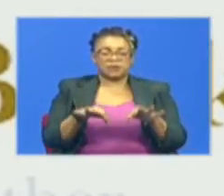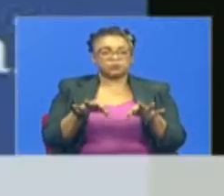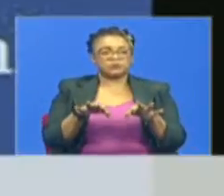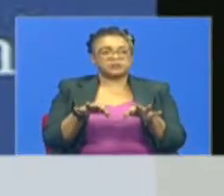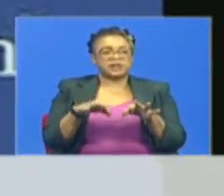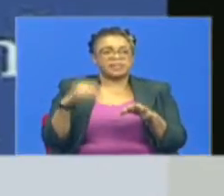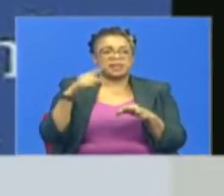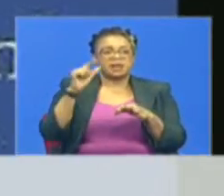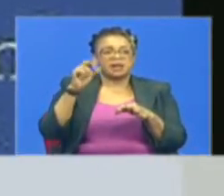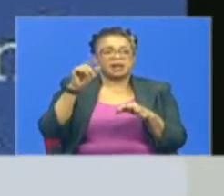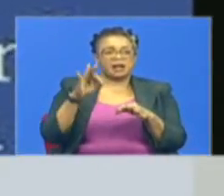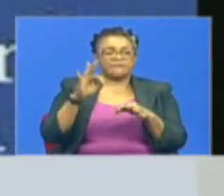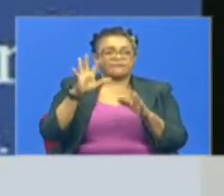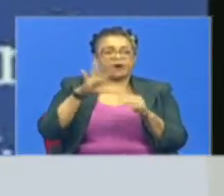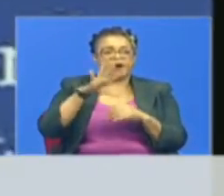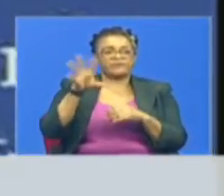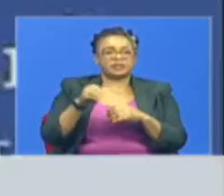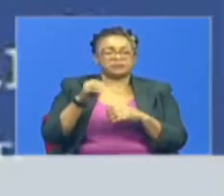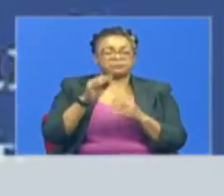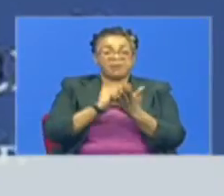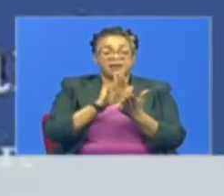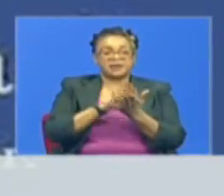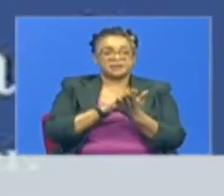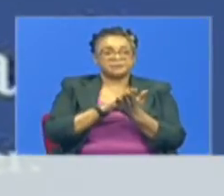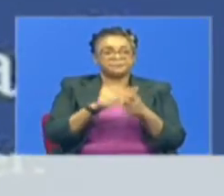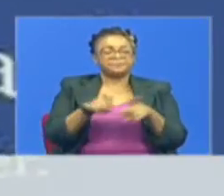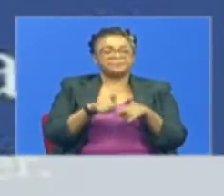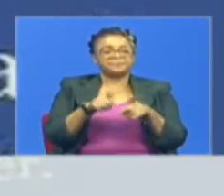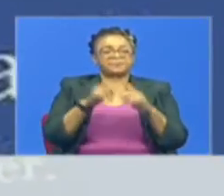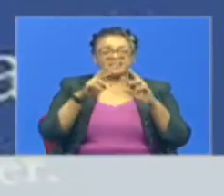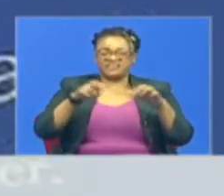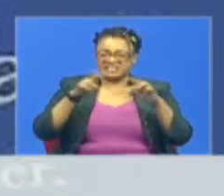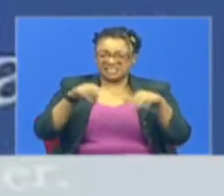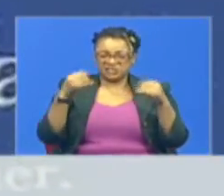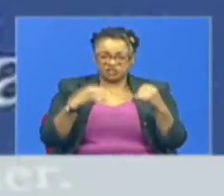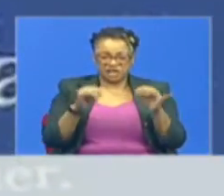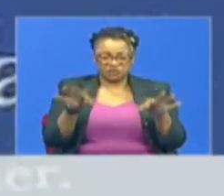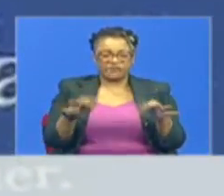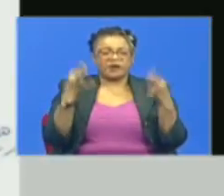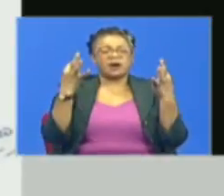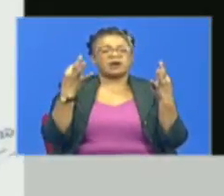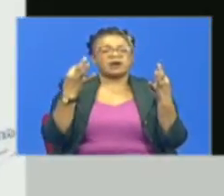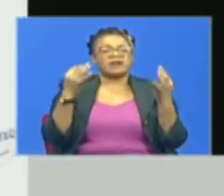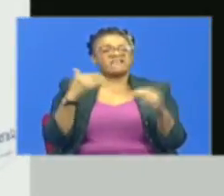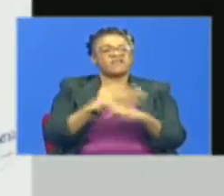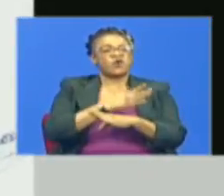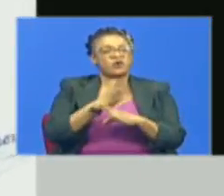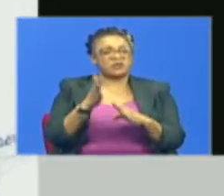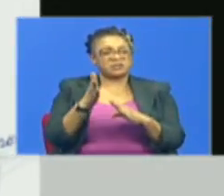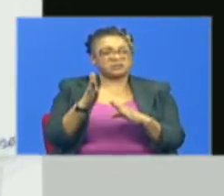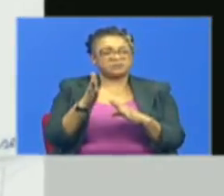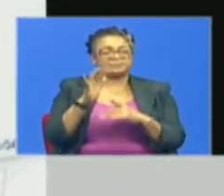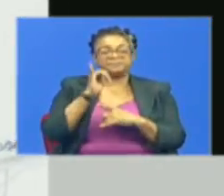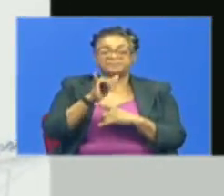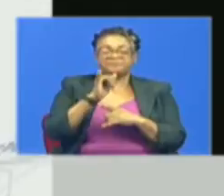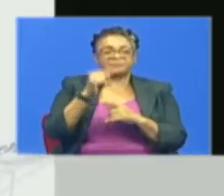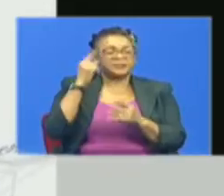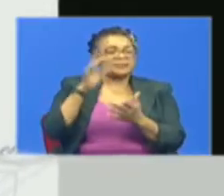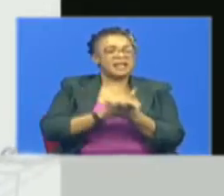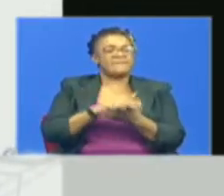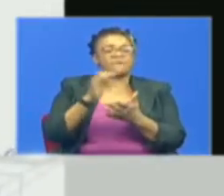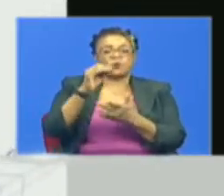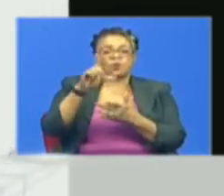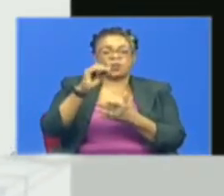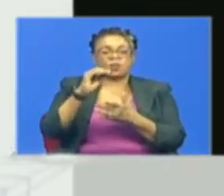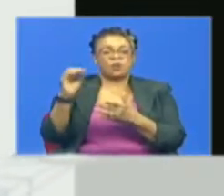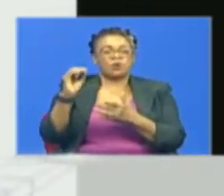Gulf Africa Bank as investigators try to unravel the fraud. Detectives believe Olo, who is